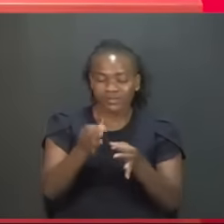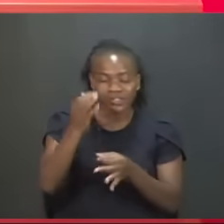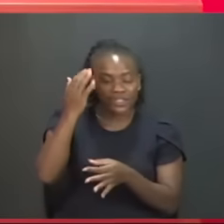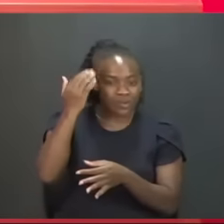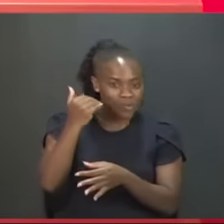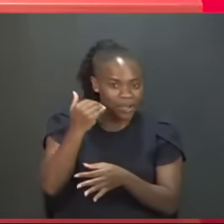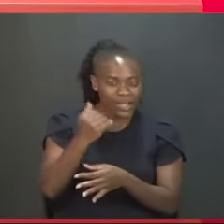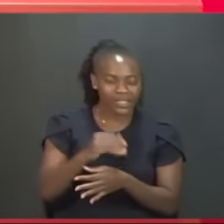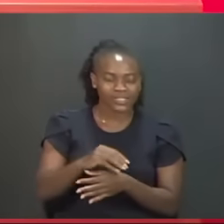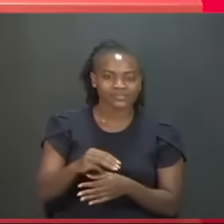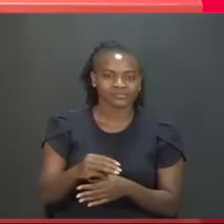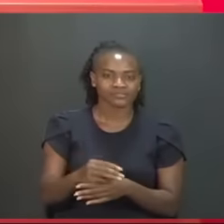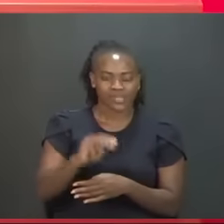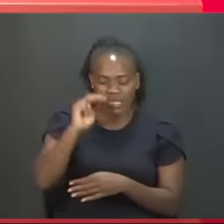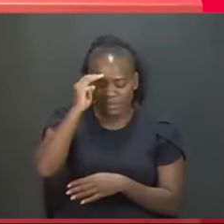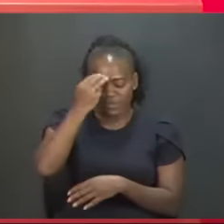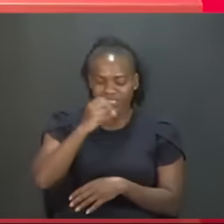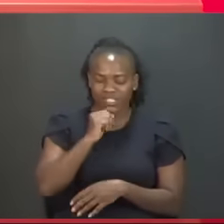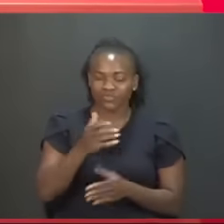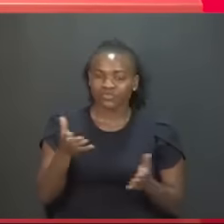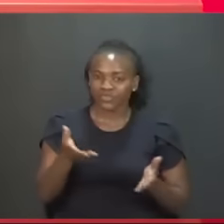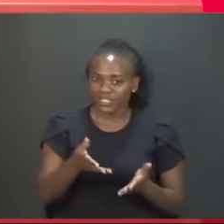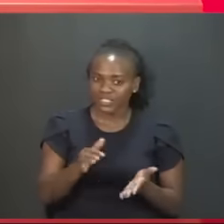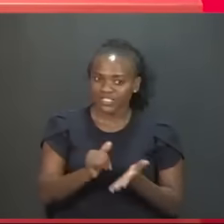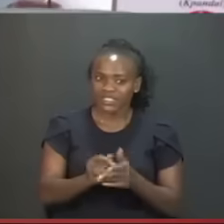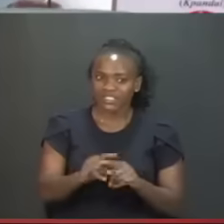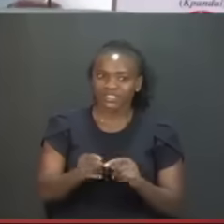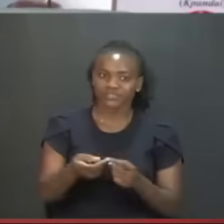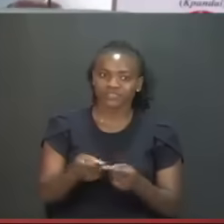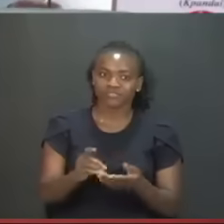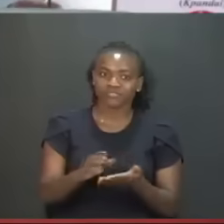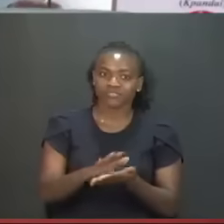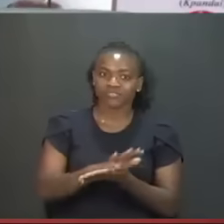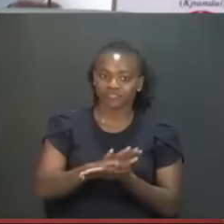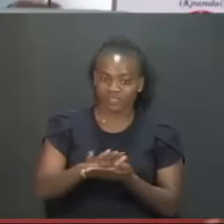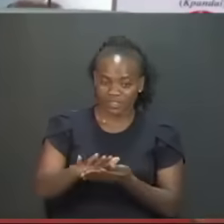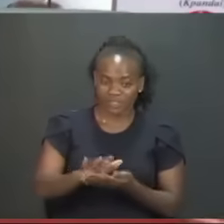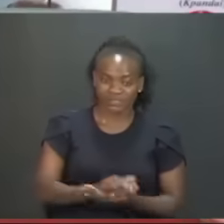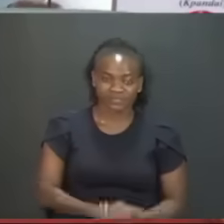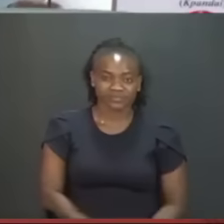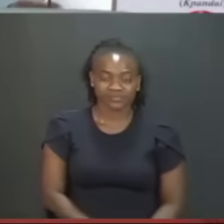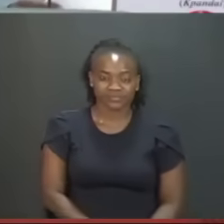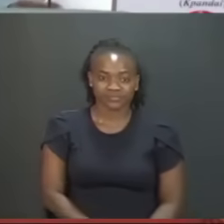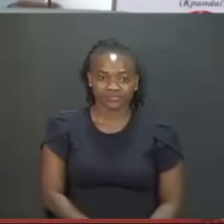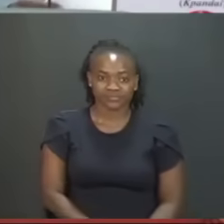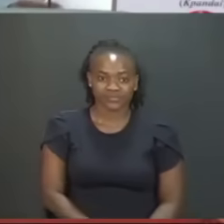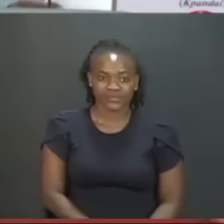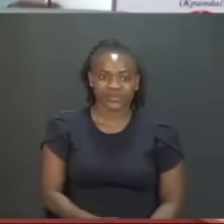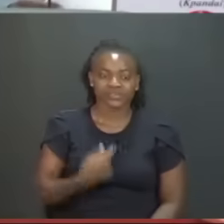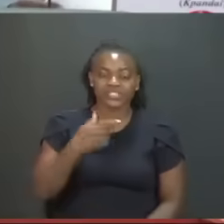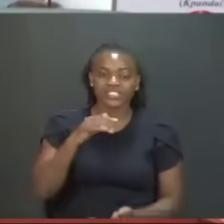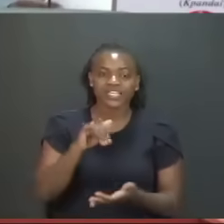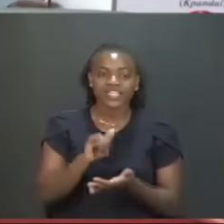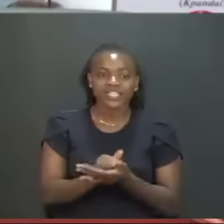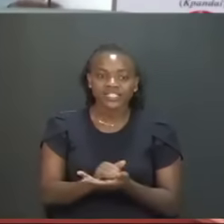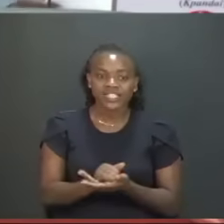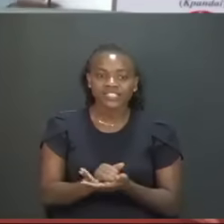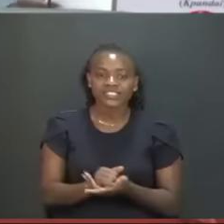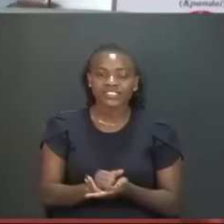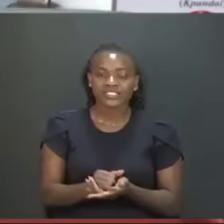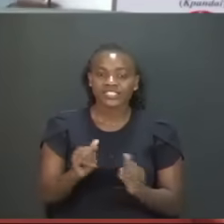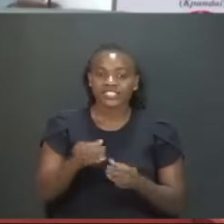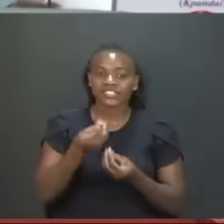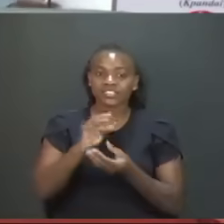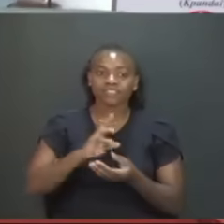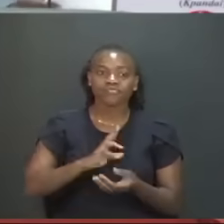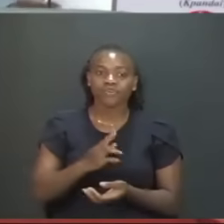formally. Speaker, I wouldn't want to do this with you. What I said was, even though he told us at conclave,